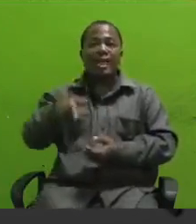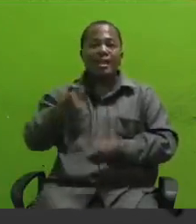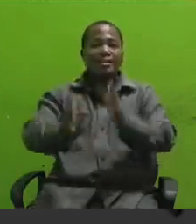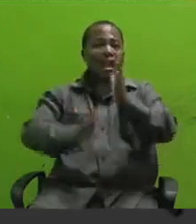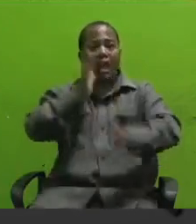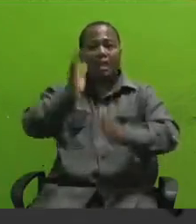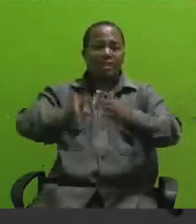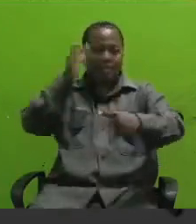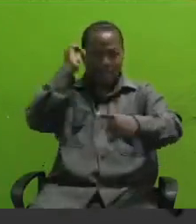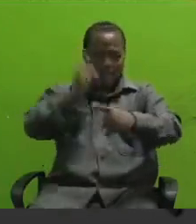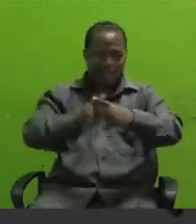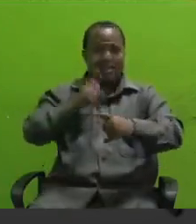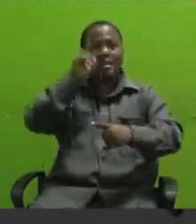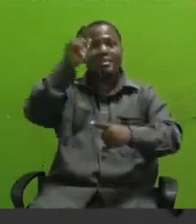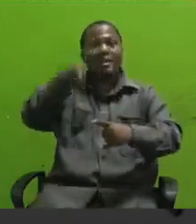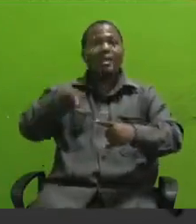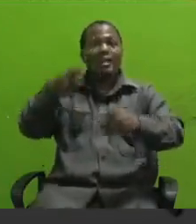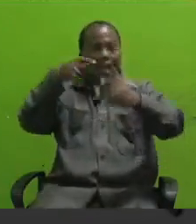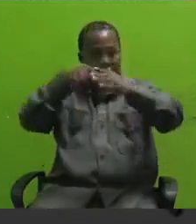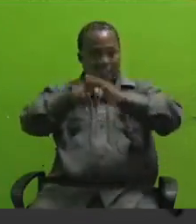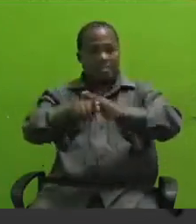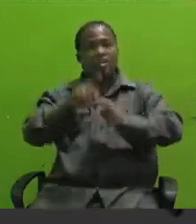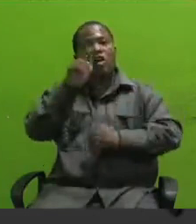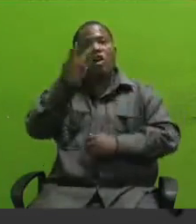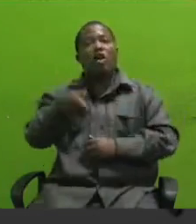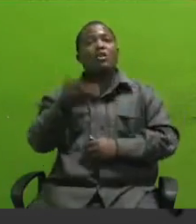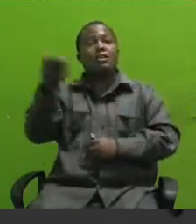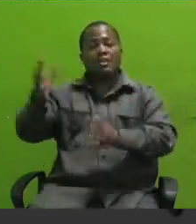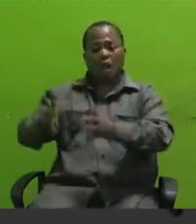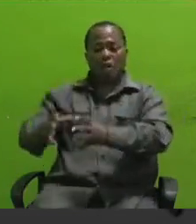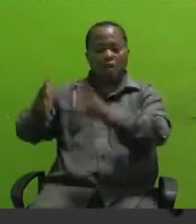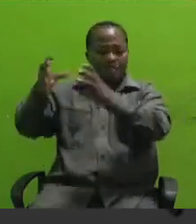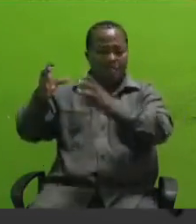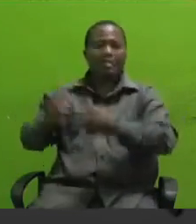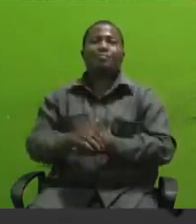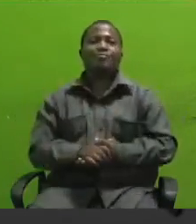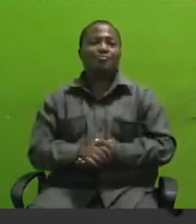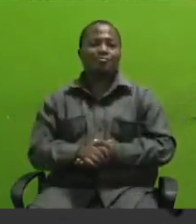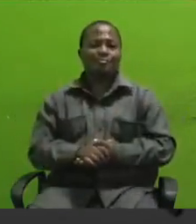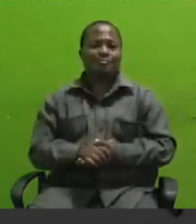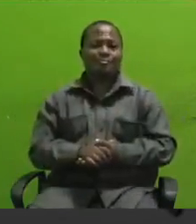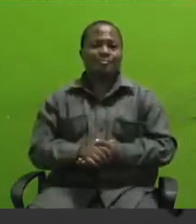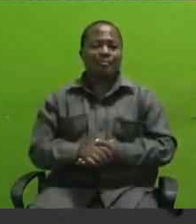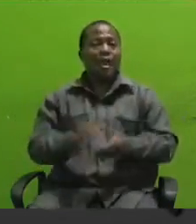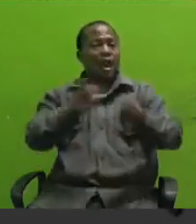are printed on their containers. My dear friend,